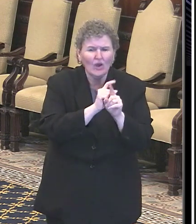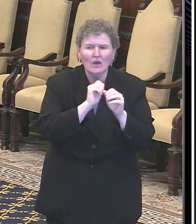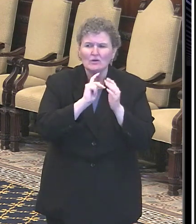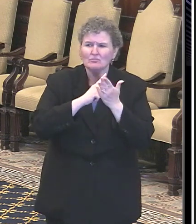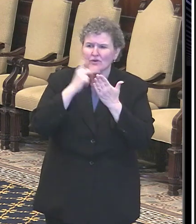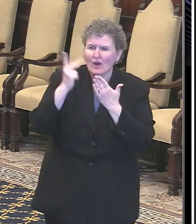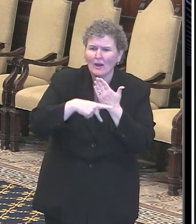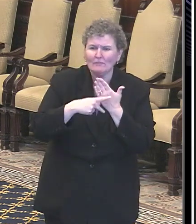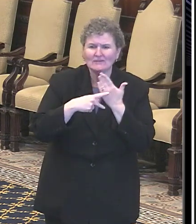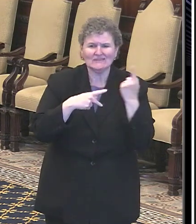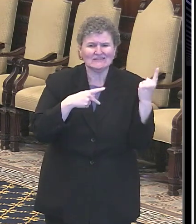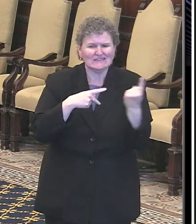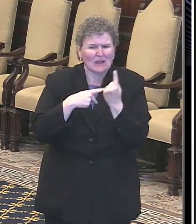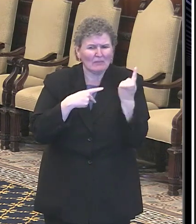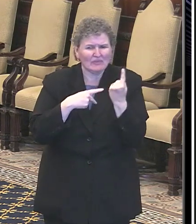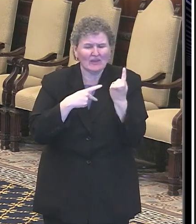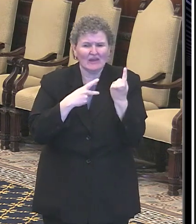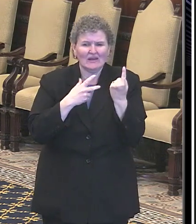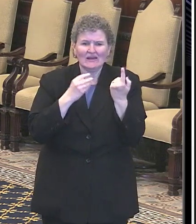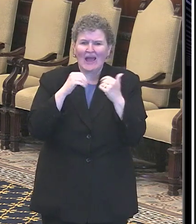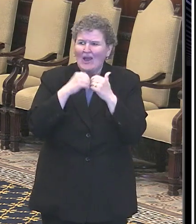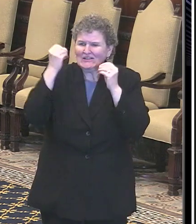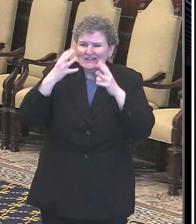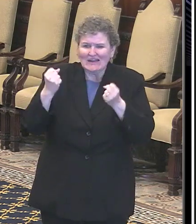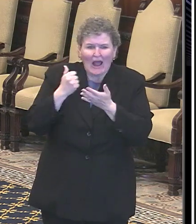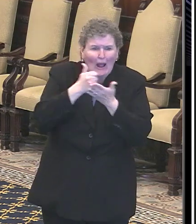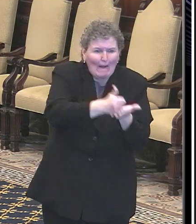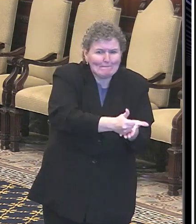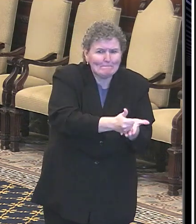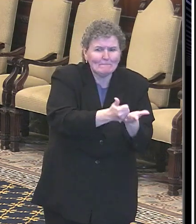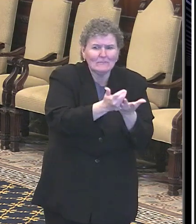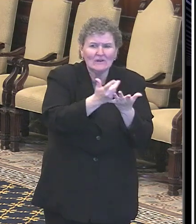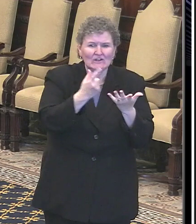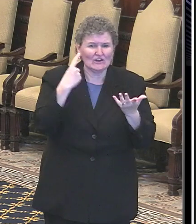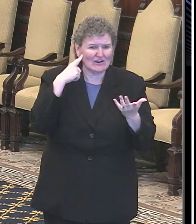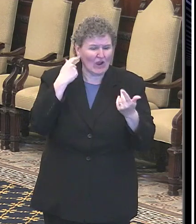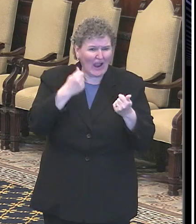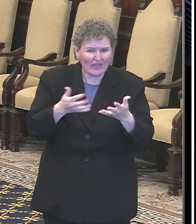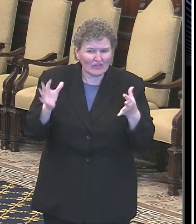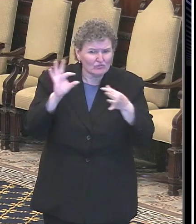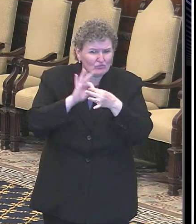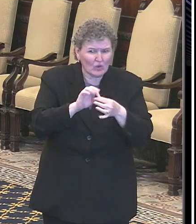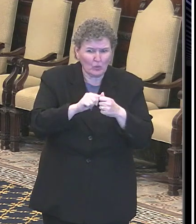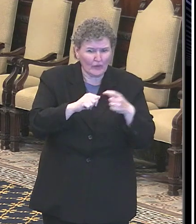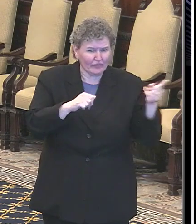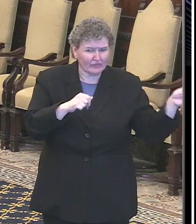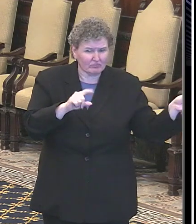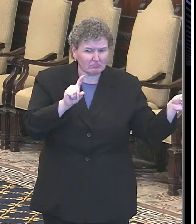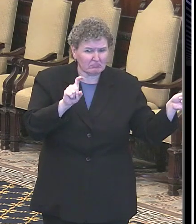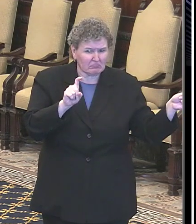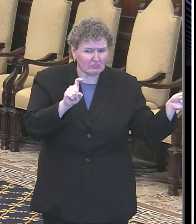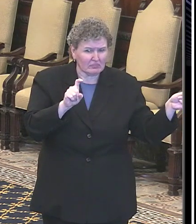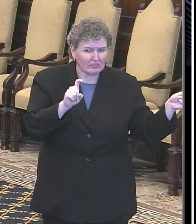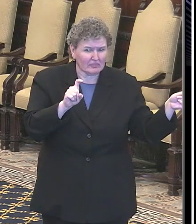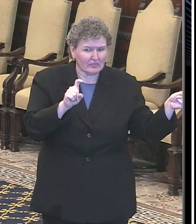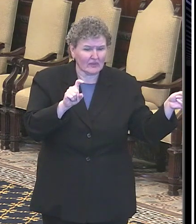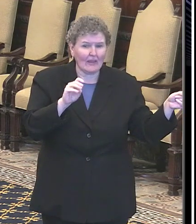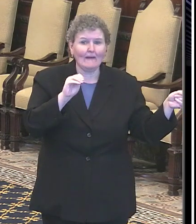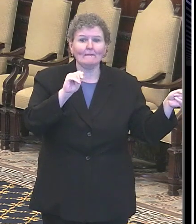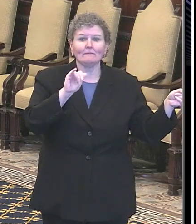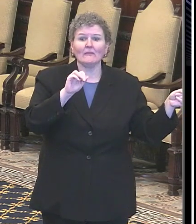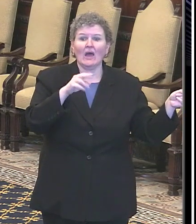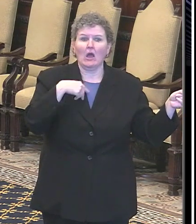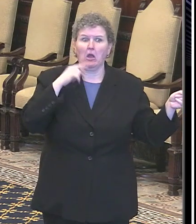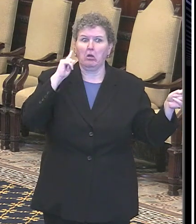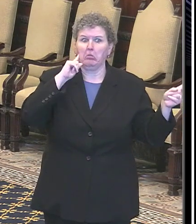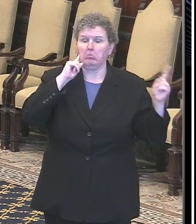of teacher's aid, let's say? Have you heard anything about that, or are you aware of that? I haven't heard anything about the high school students and